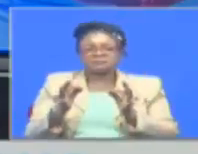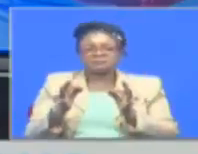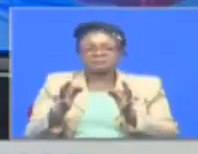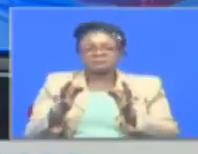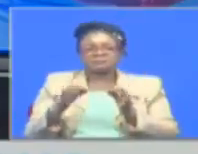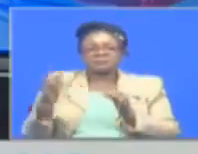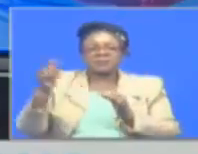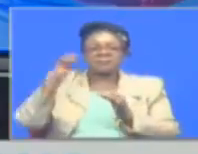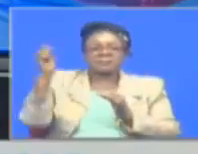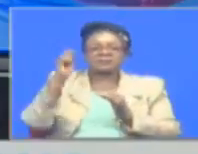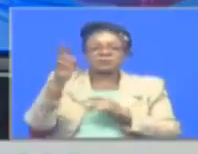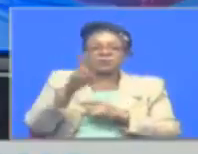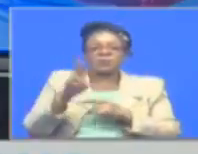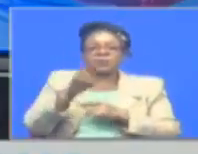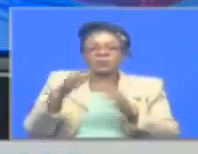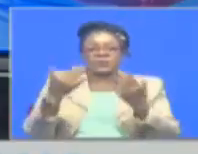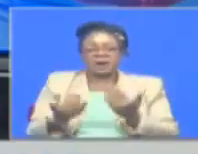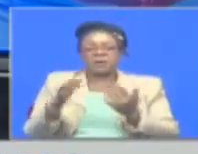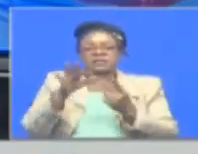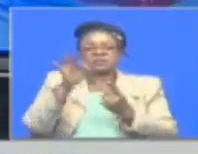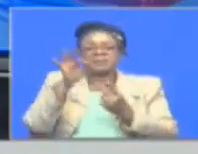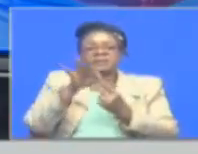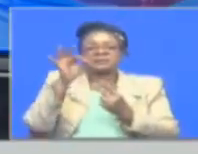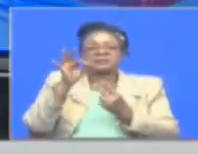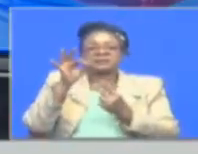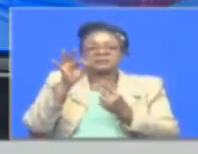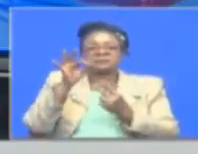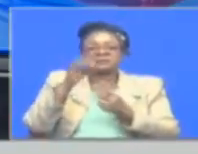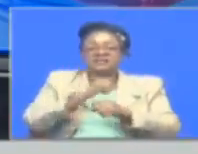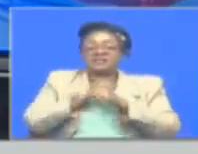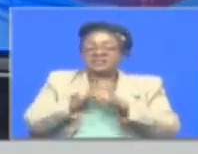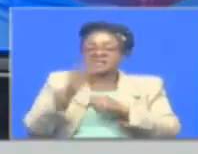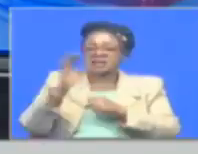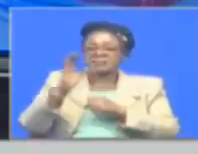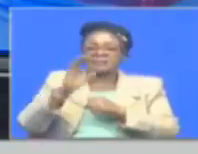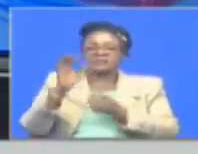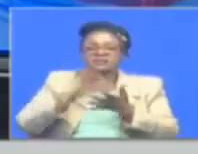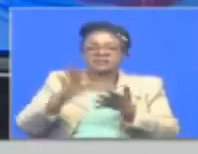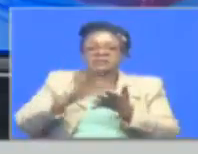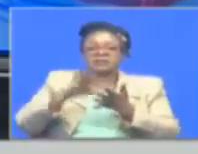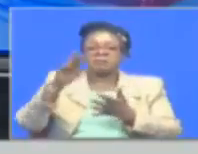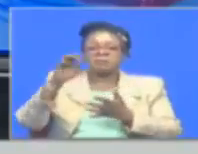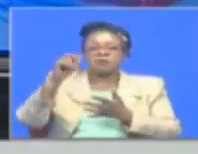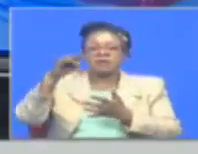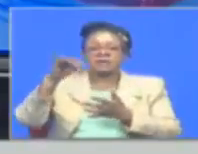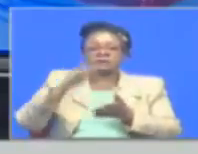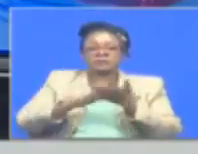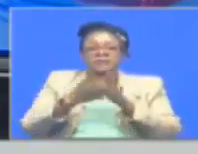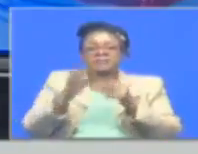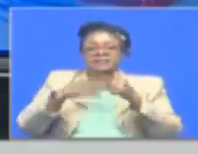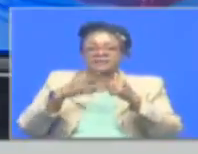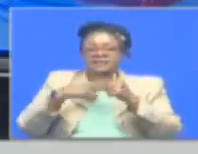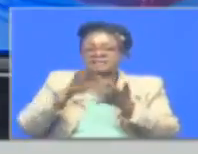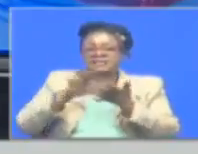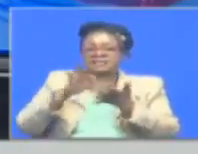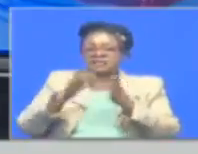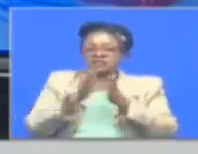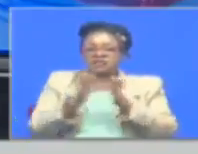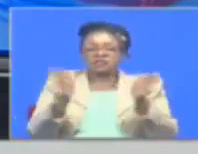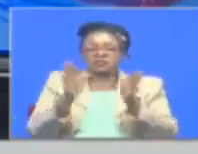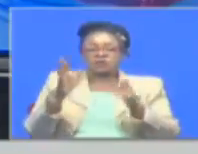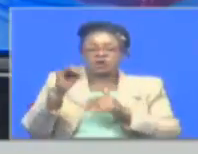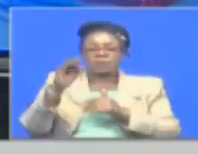President Uhuru Kenyatta, meanwhile, has nominated the Defense Cabinet Secretary, Monica Juma, to be the 7th Secretary General to the